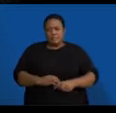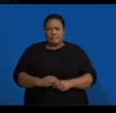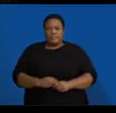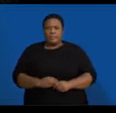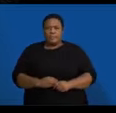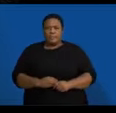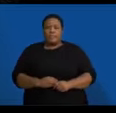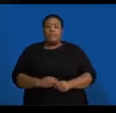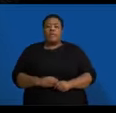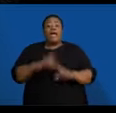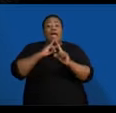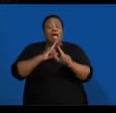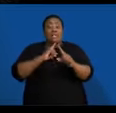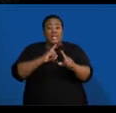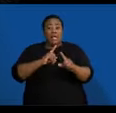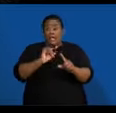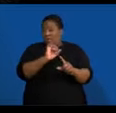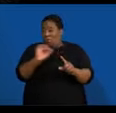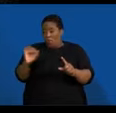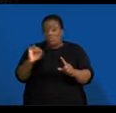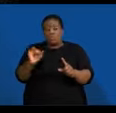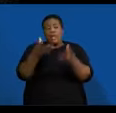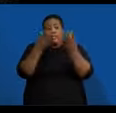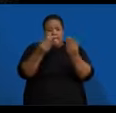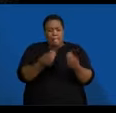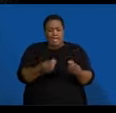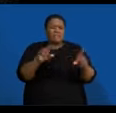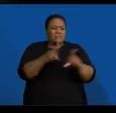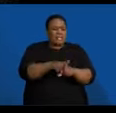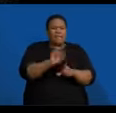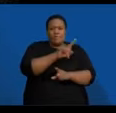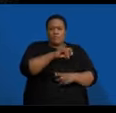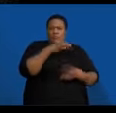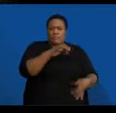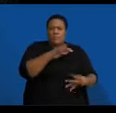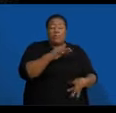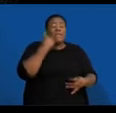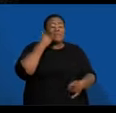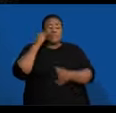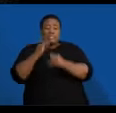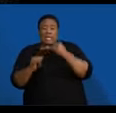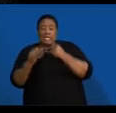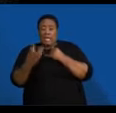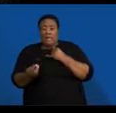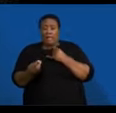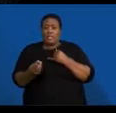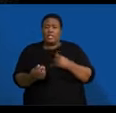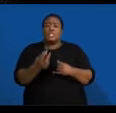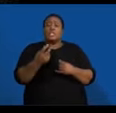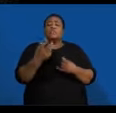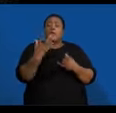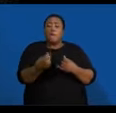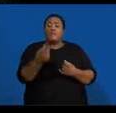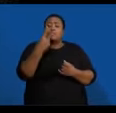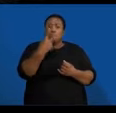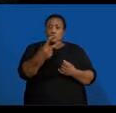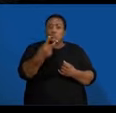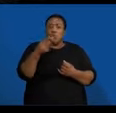all your answers exactly as they are numbered. So if there is an error and there's 2.1s, you